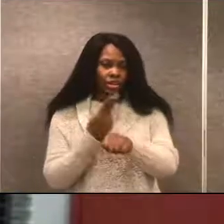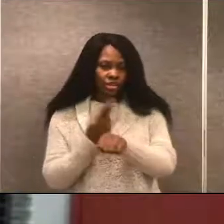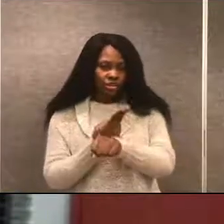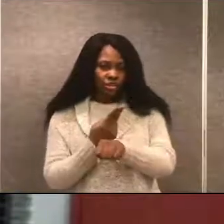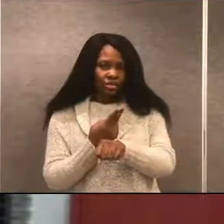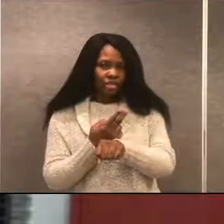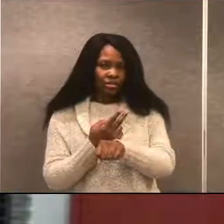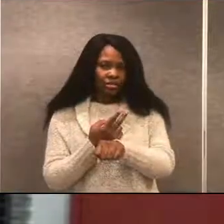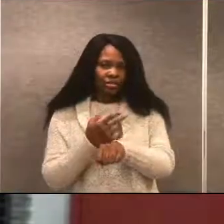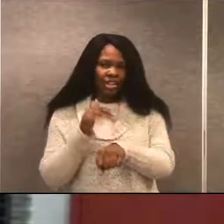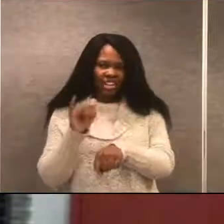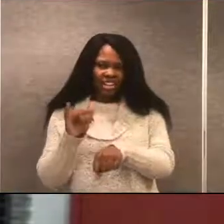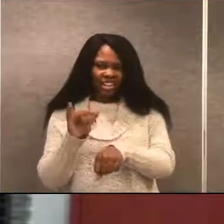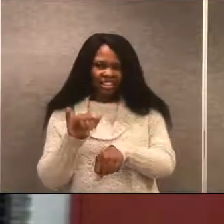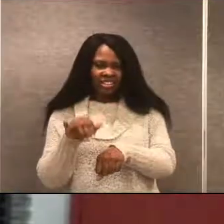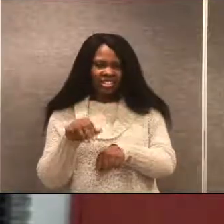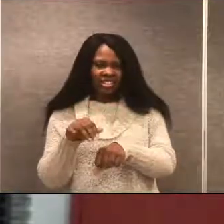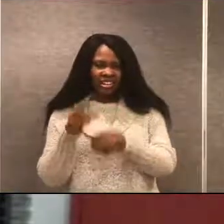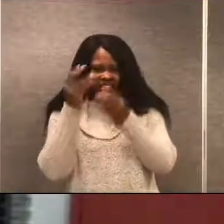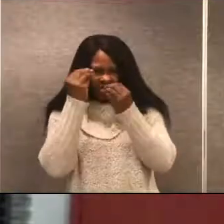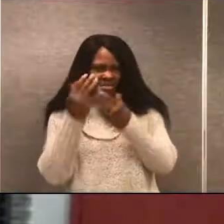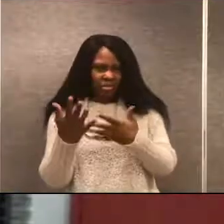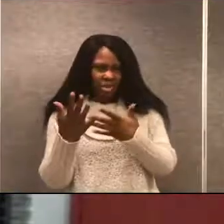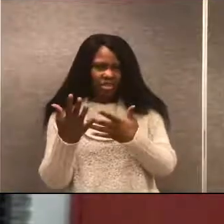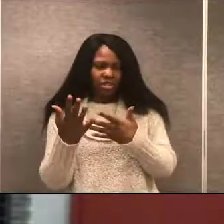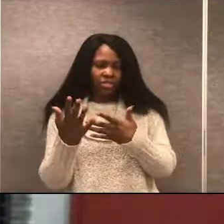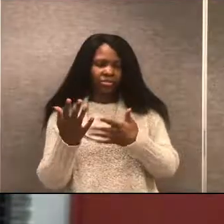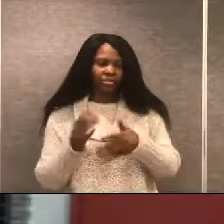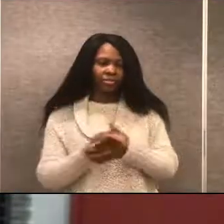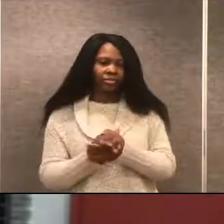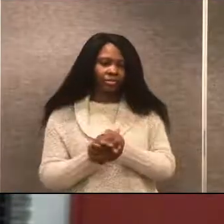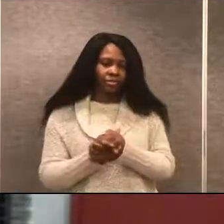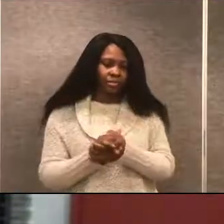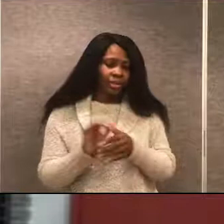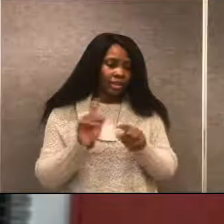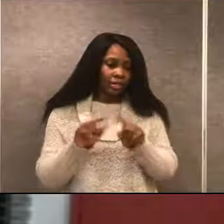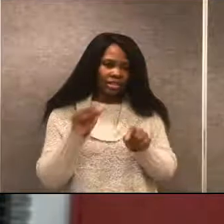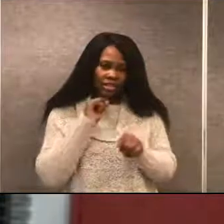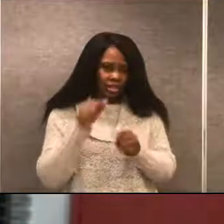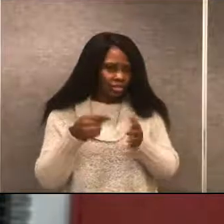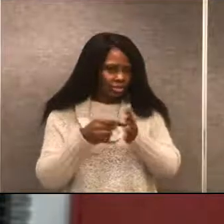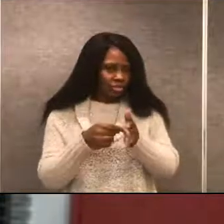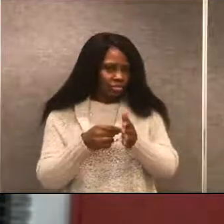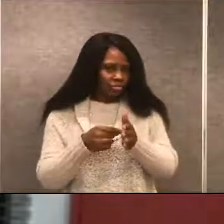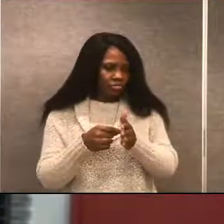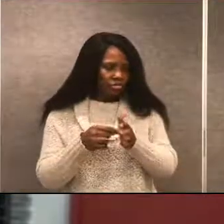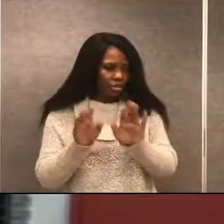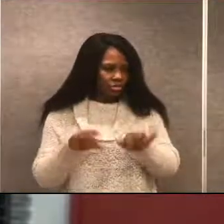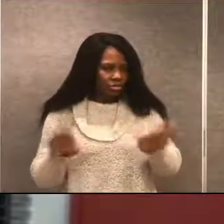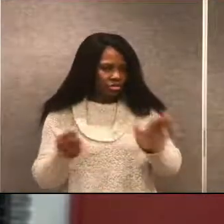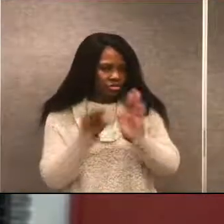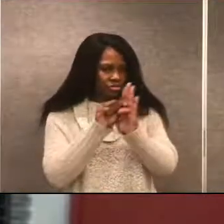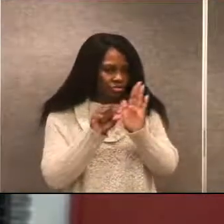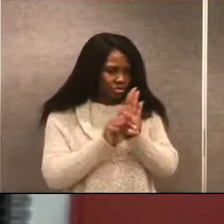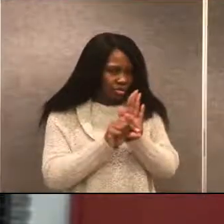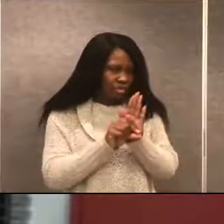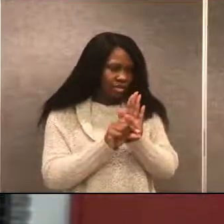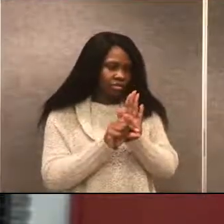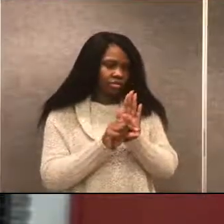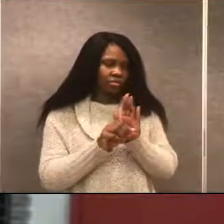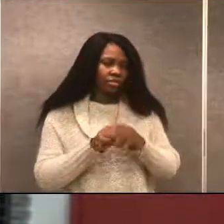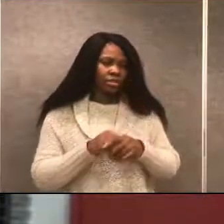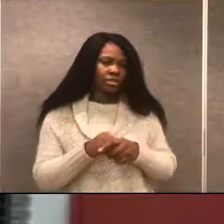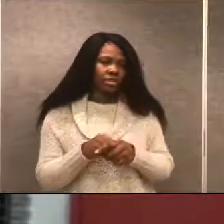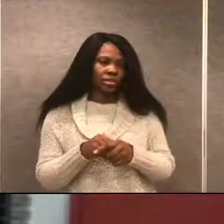for. It shouldn't be something that was reflected on the child's grading at all, but where we at, was there this loss of instruction